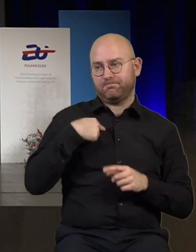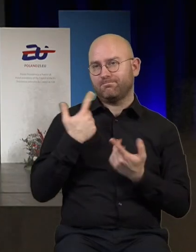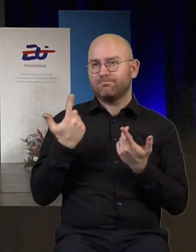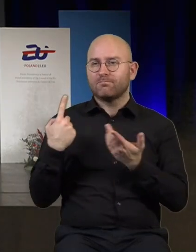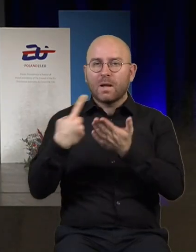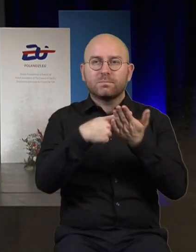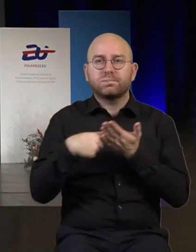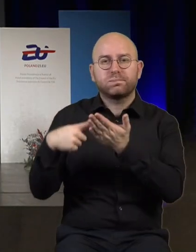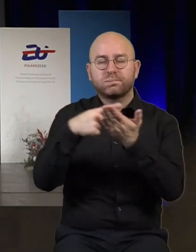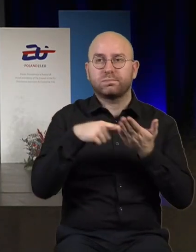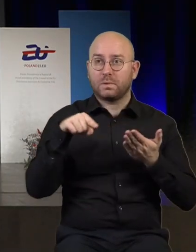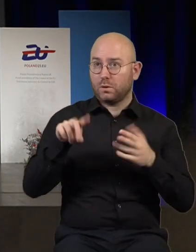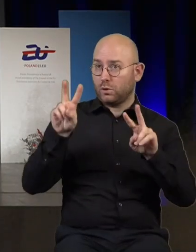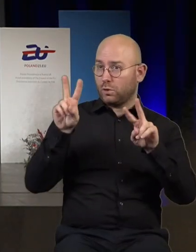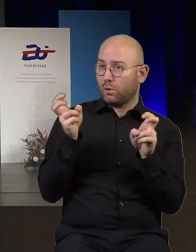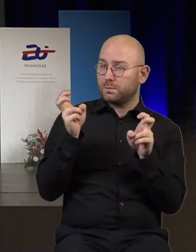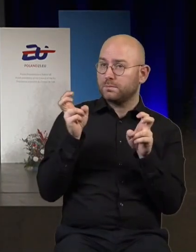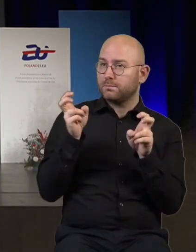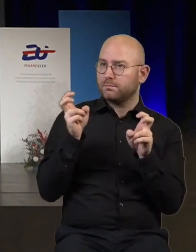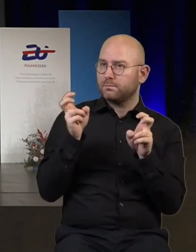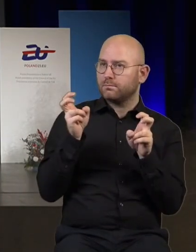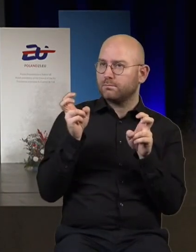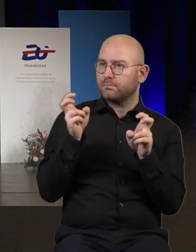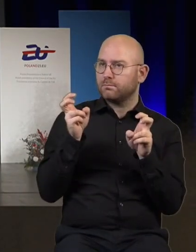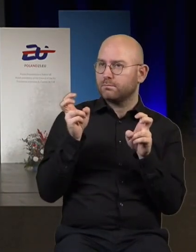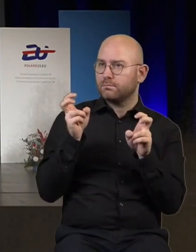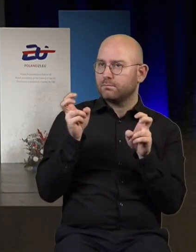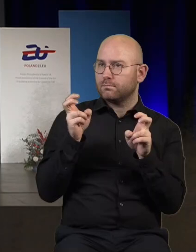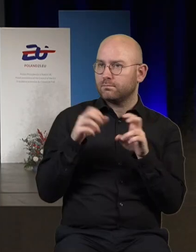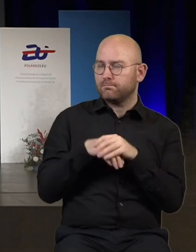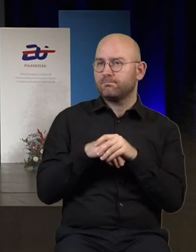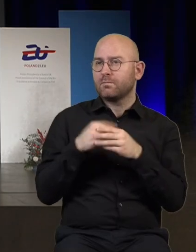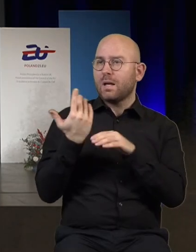hand, we are talking about